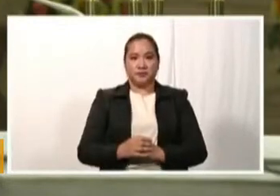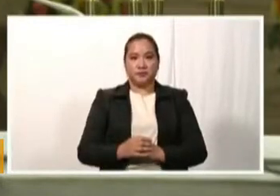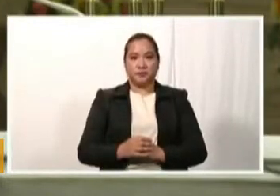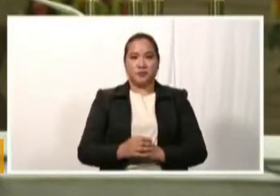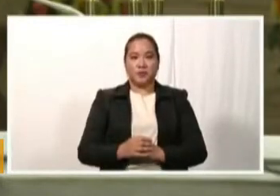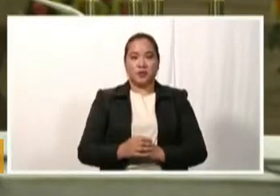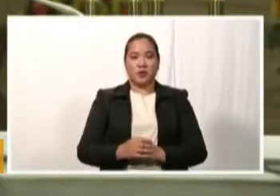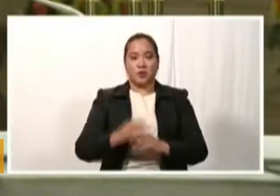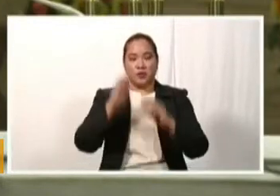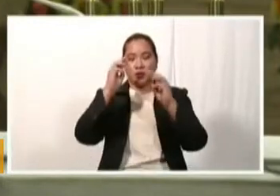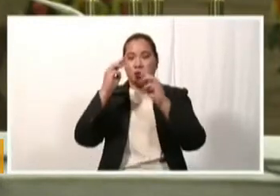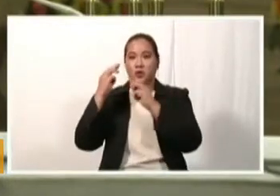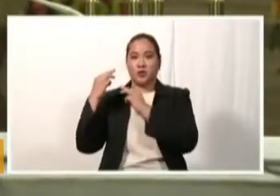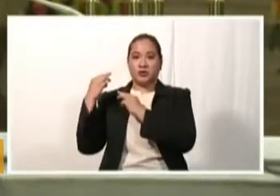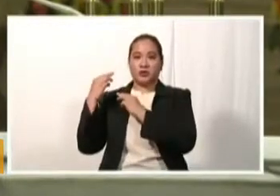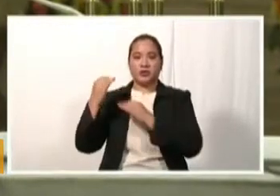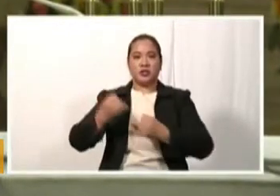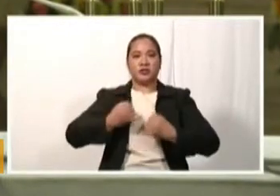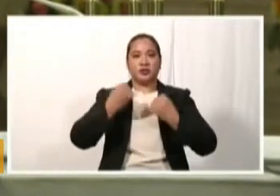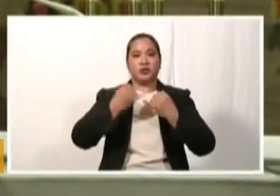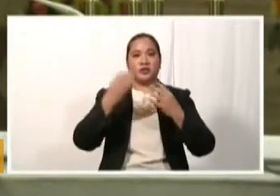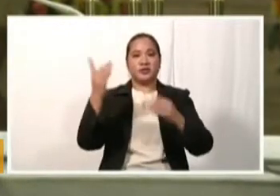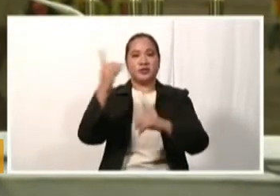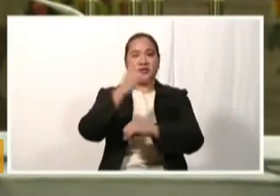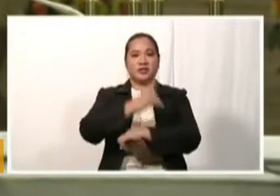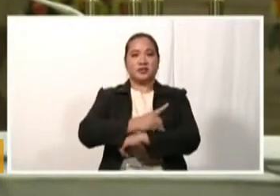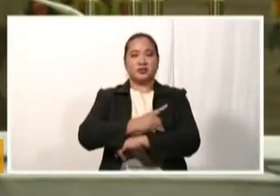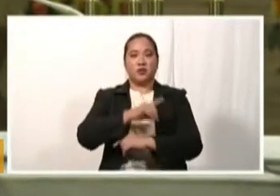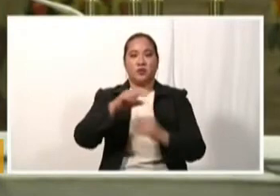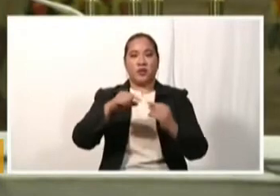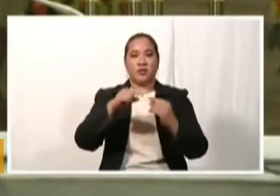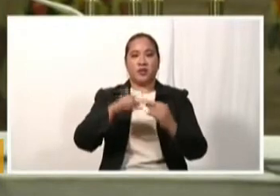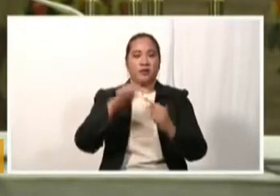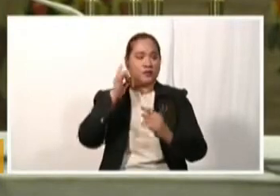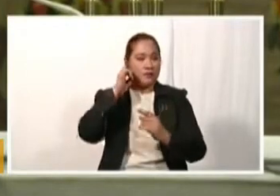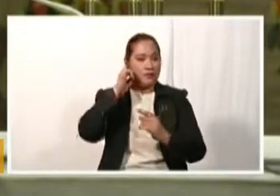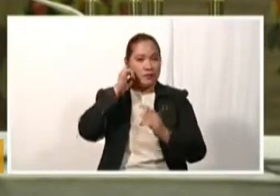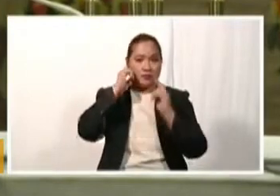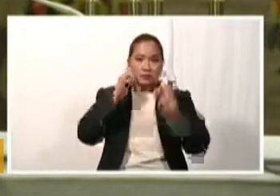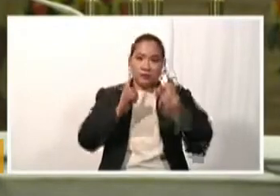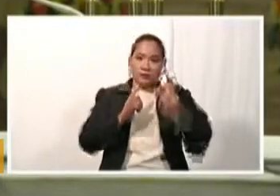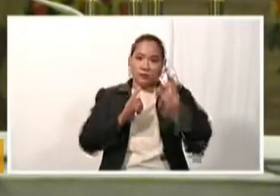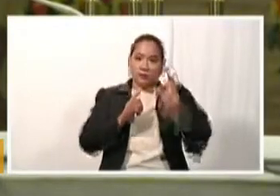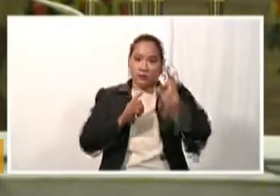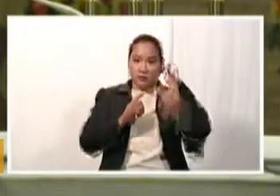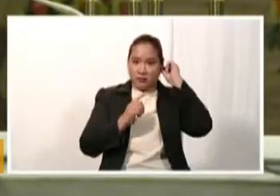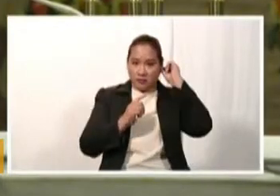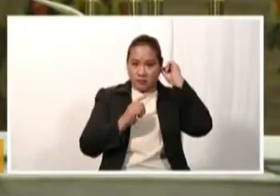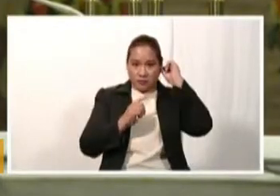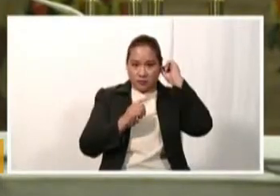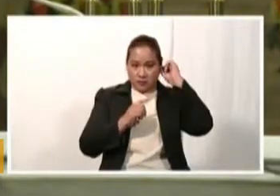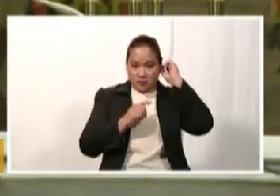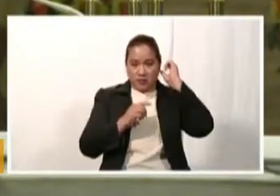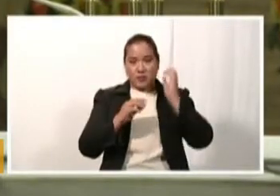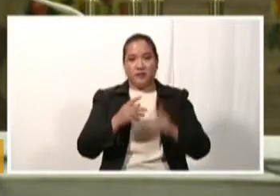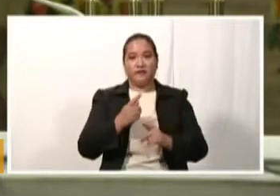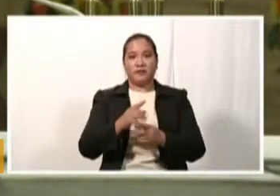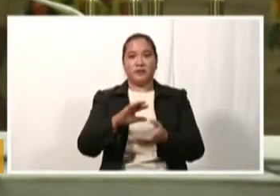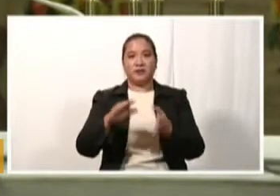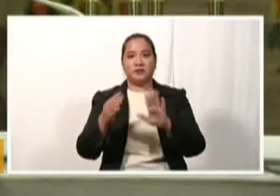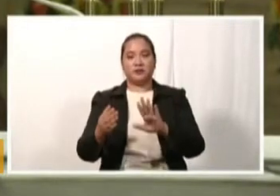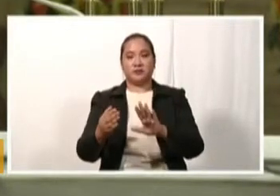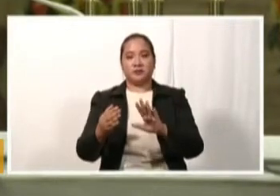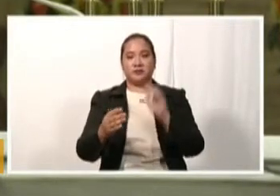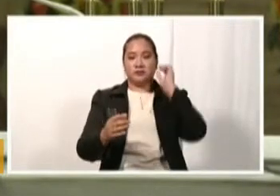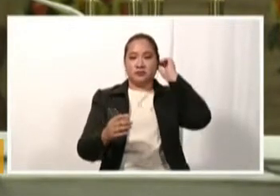We recall the joyous day when Christ rose from the dead,